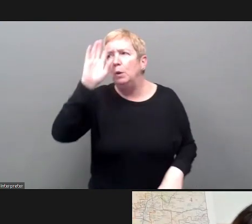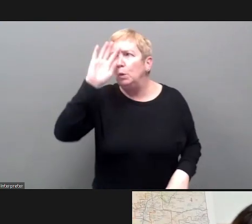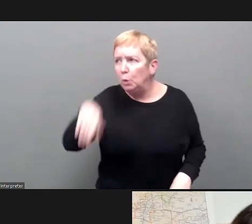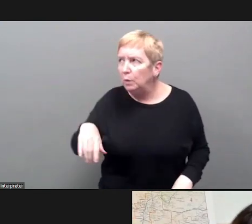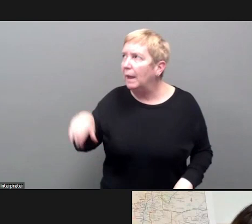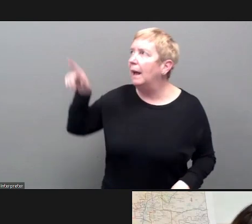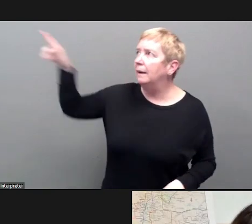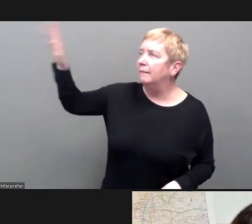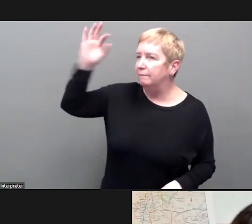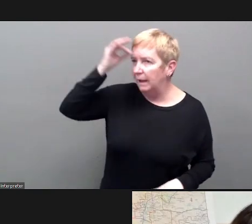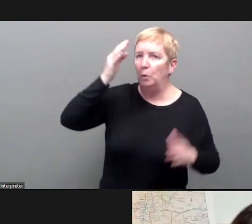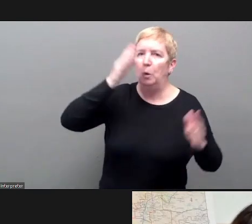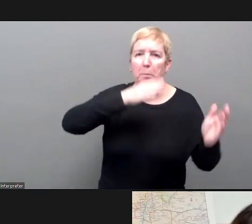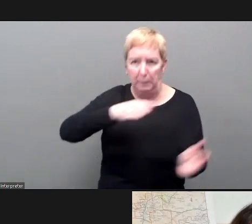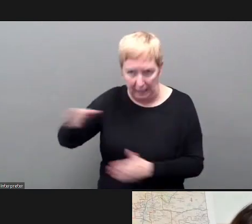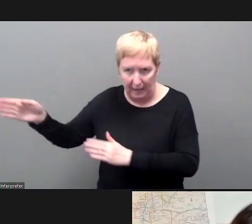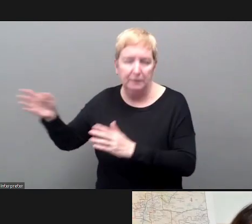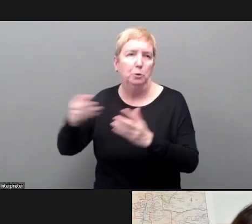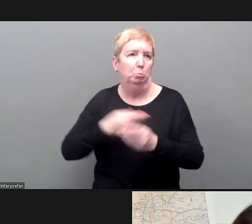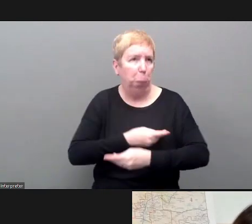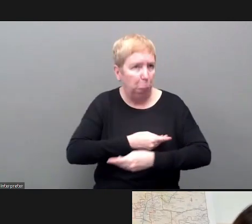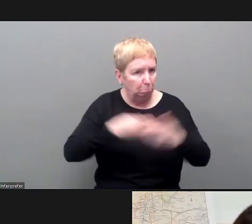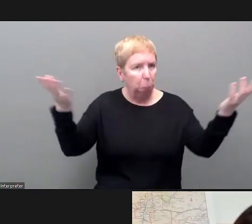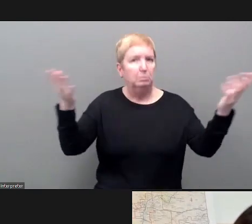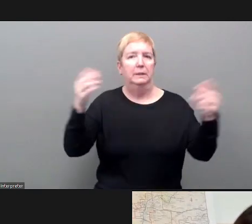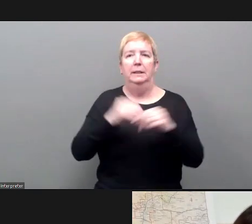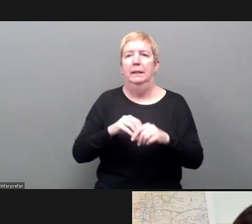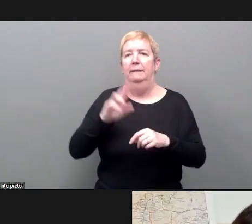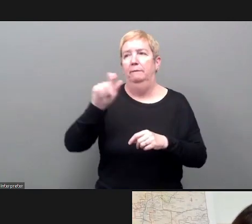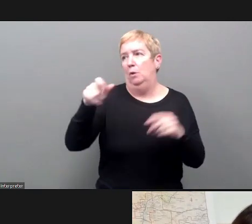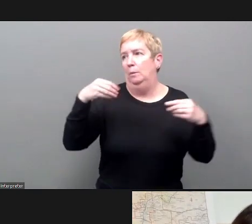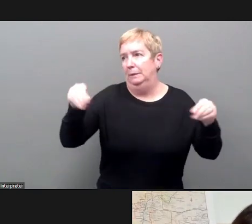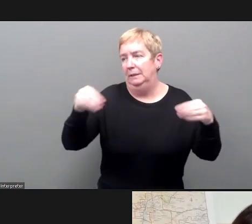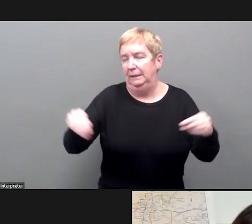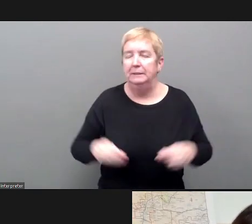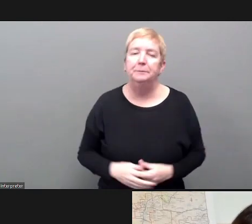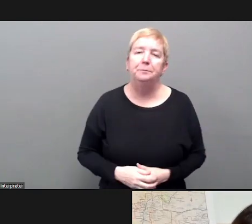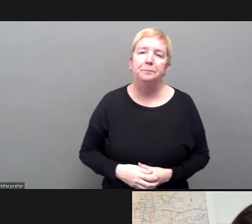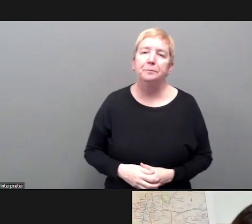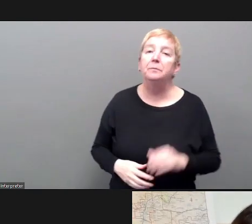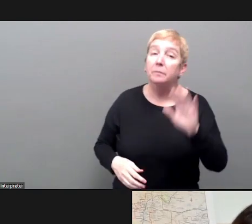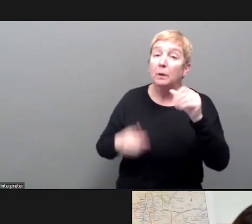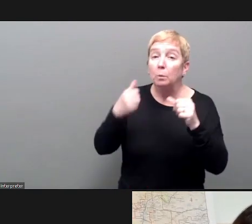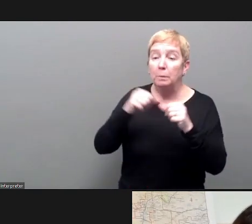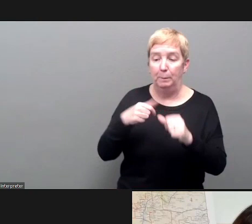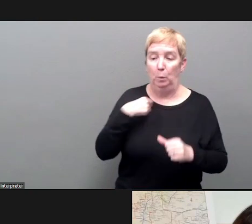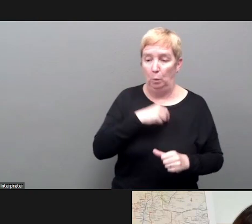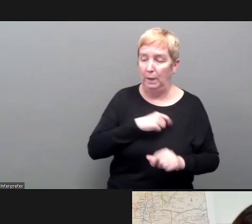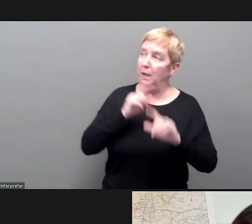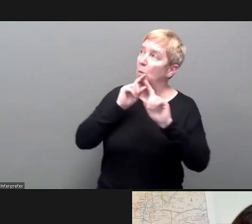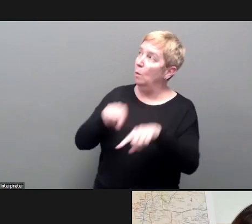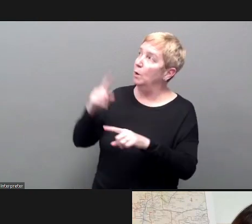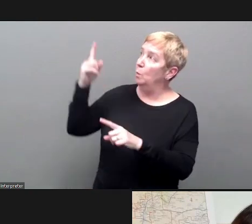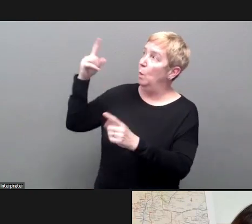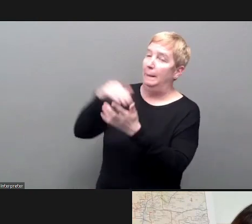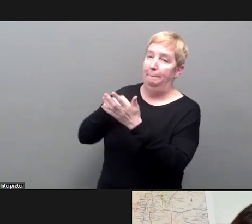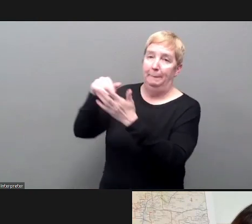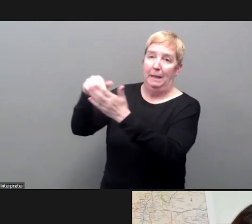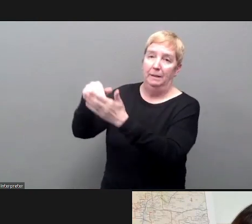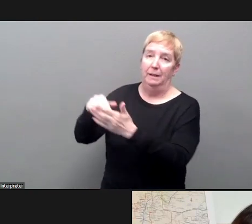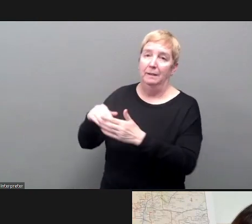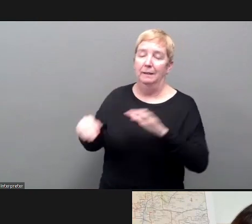them available through pharmacies. We also have ordered 1 million masks,